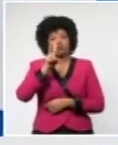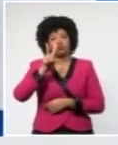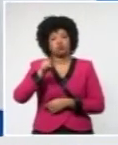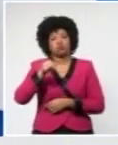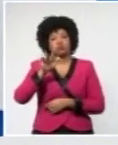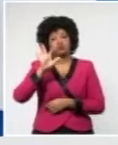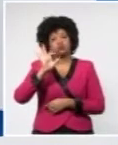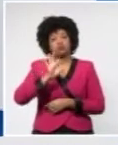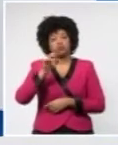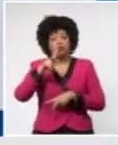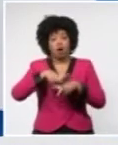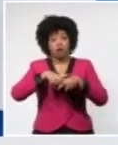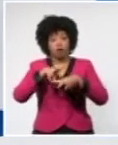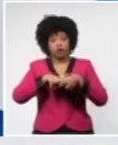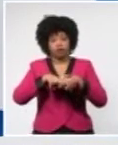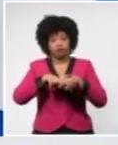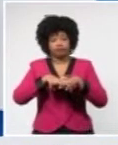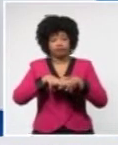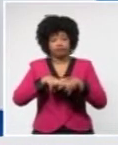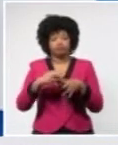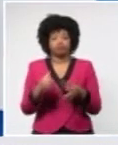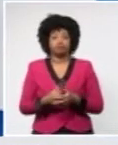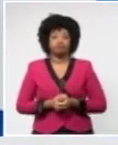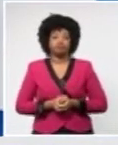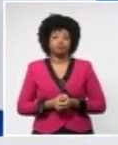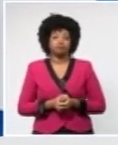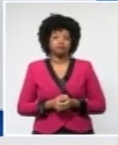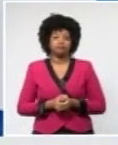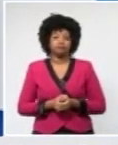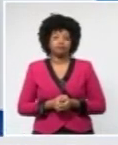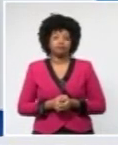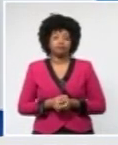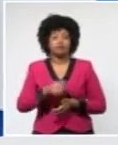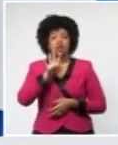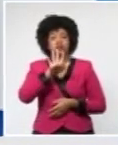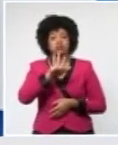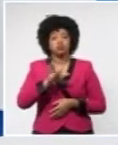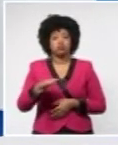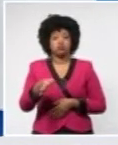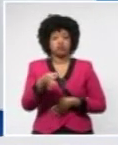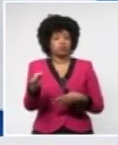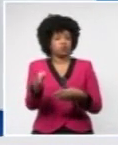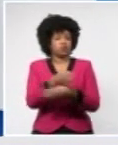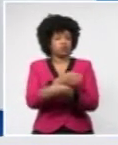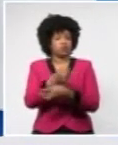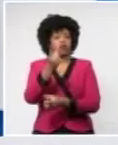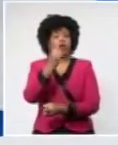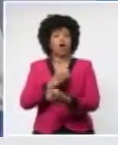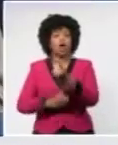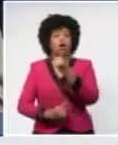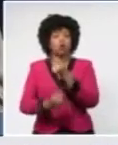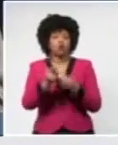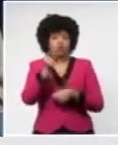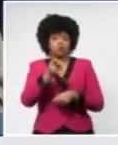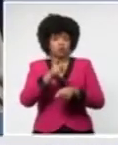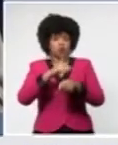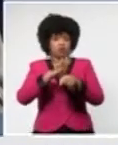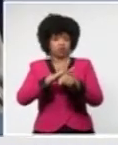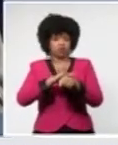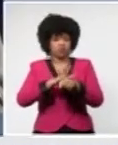confirmed case contacts from the outbreak that